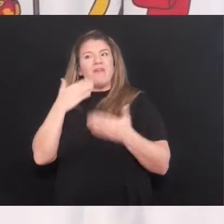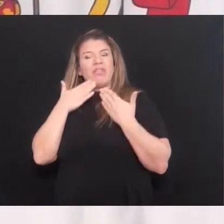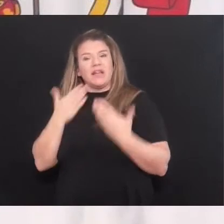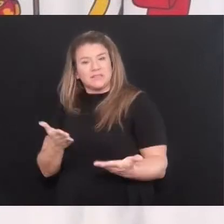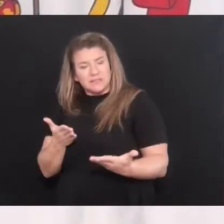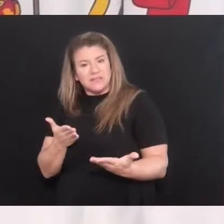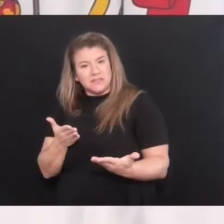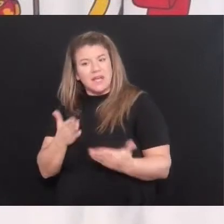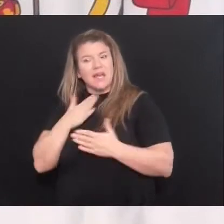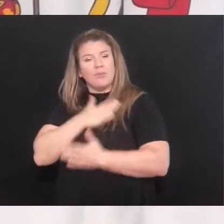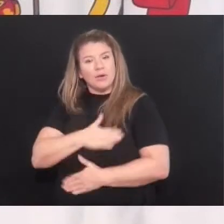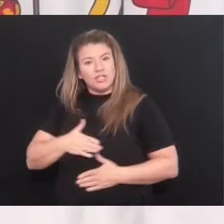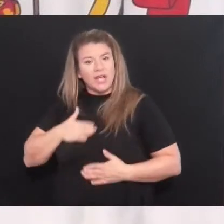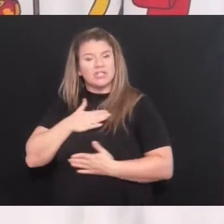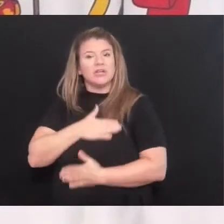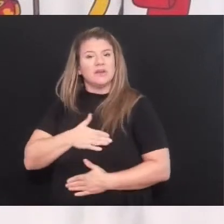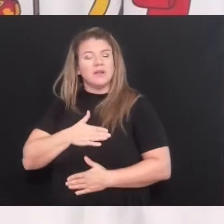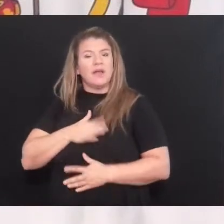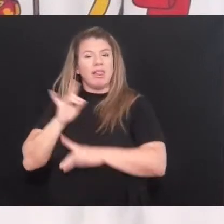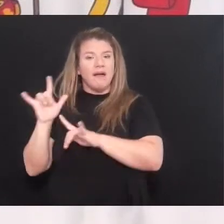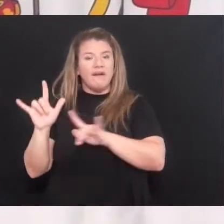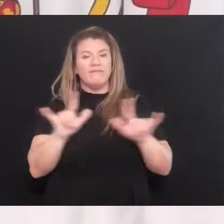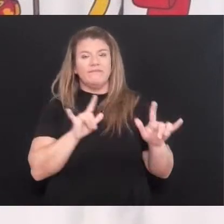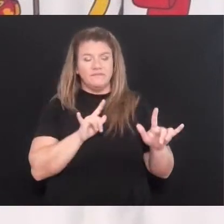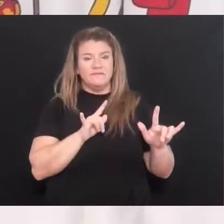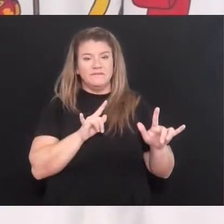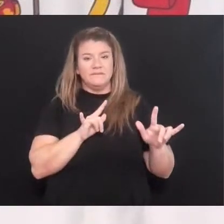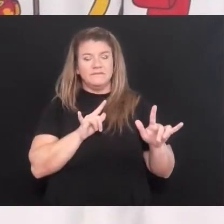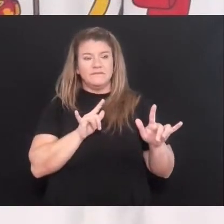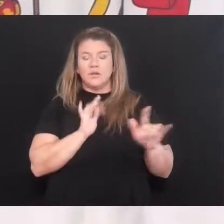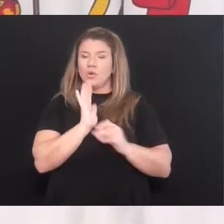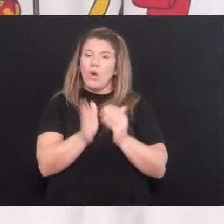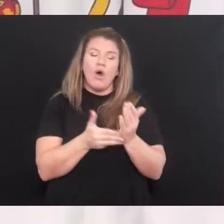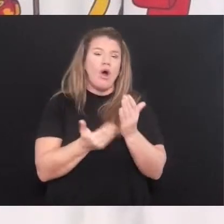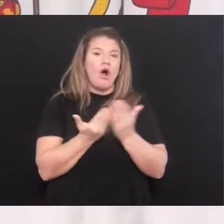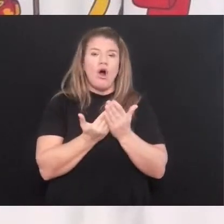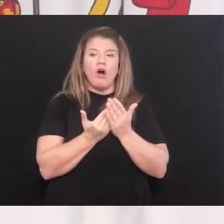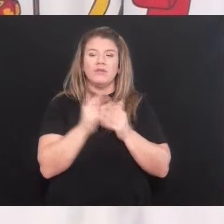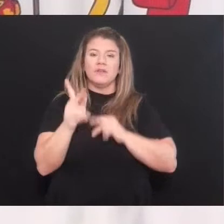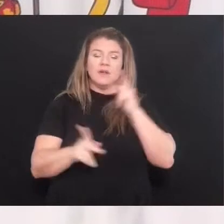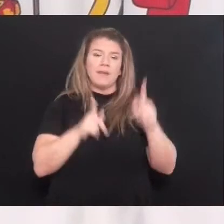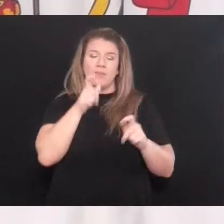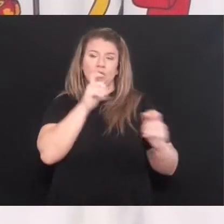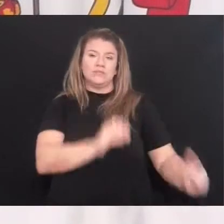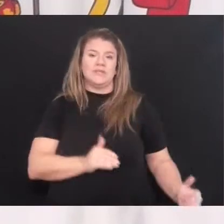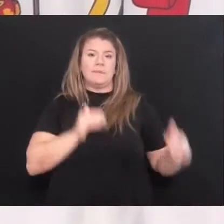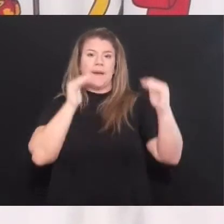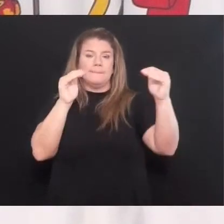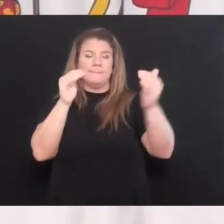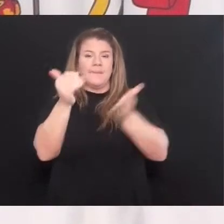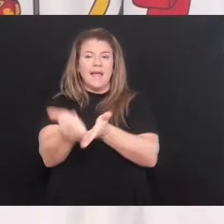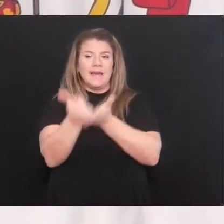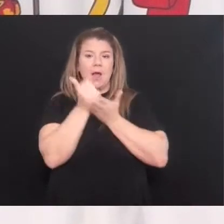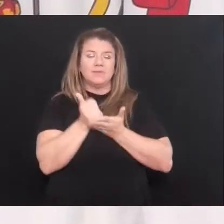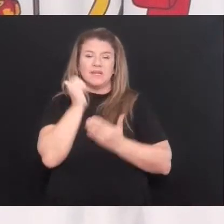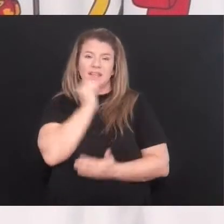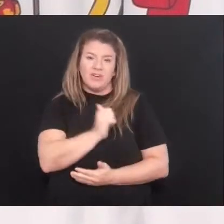thanks and appreciation and love towards all those that have stepped up and helped us every